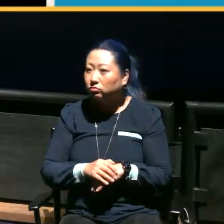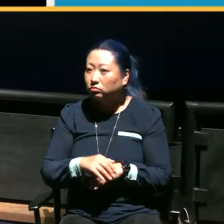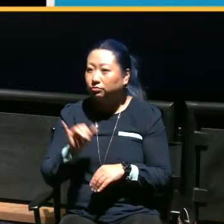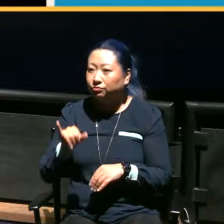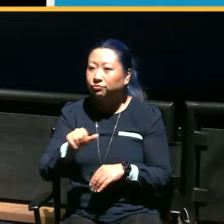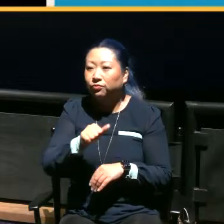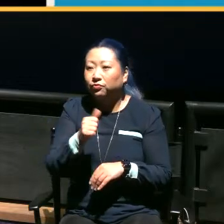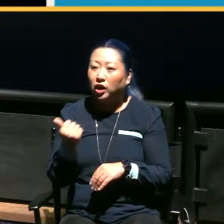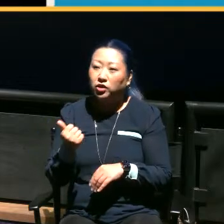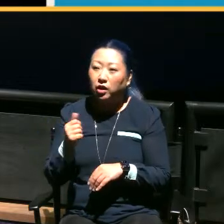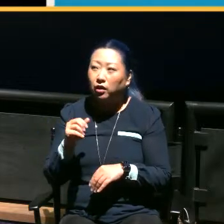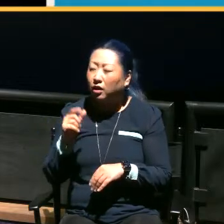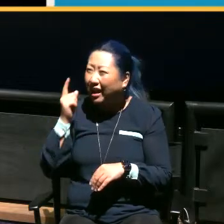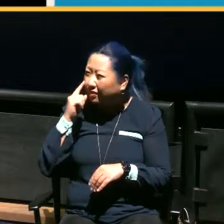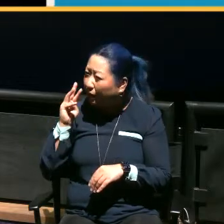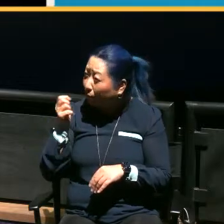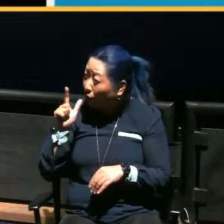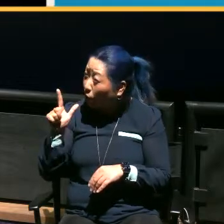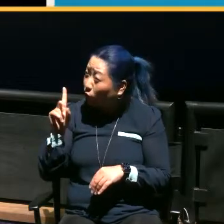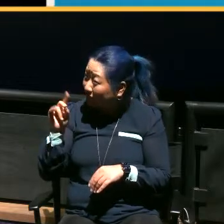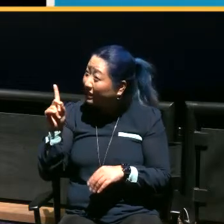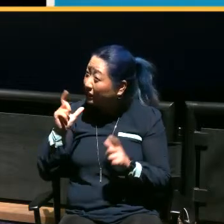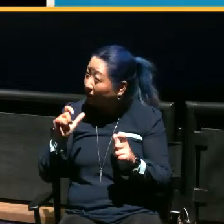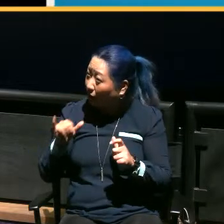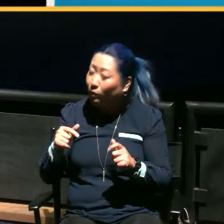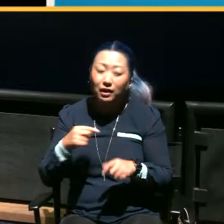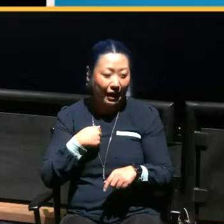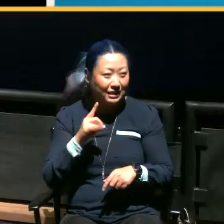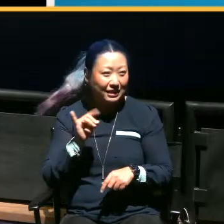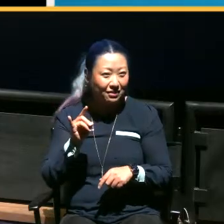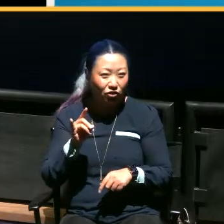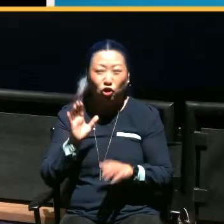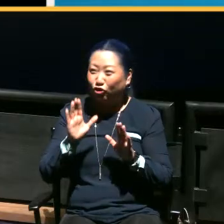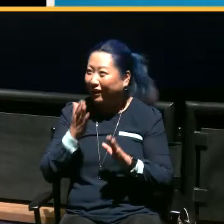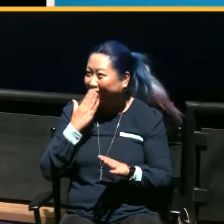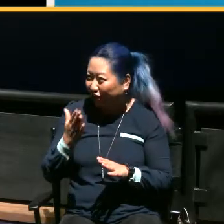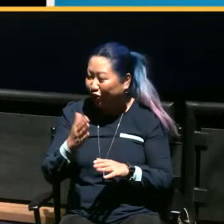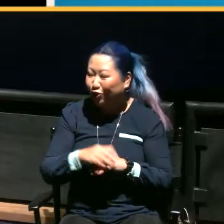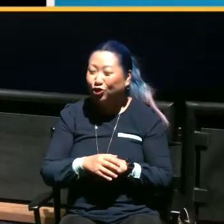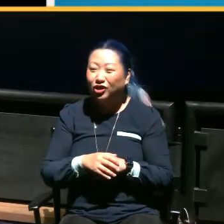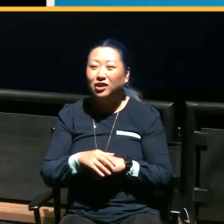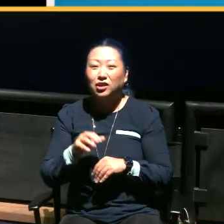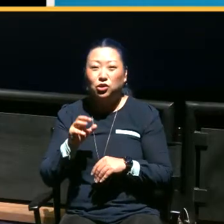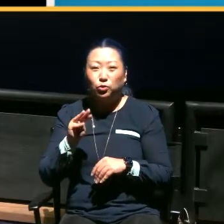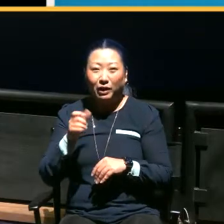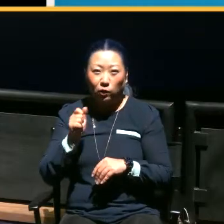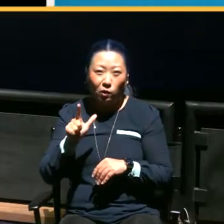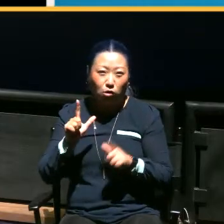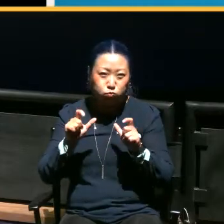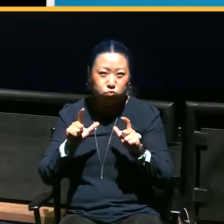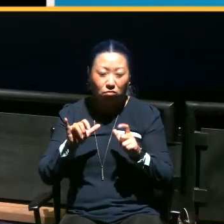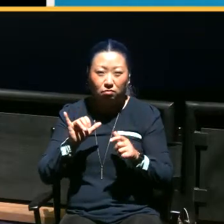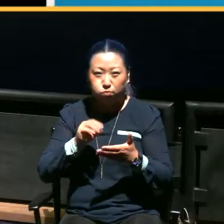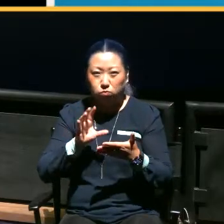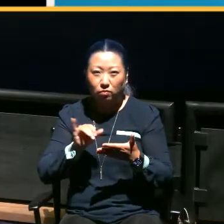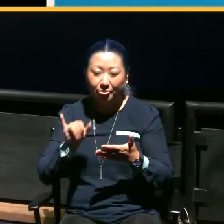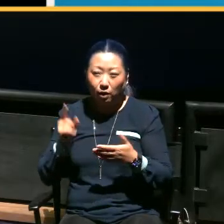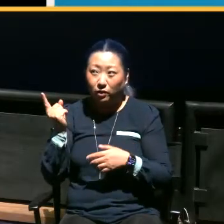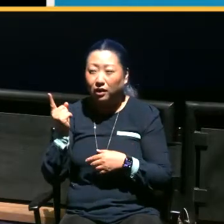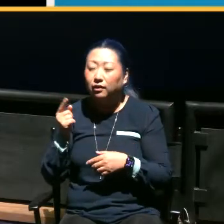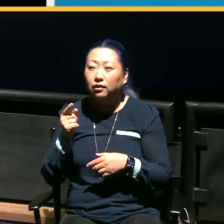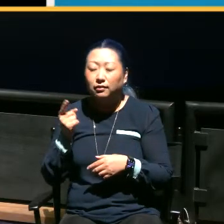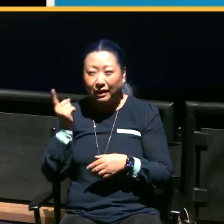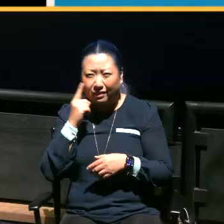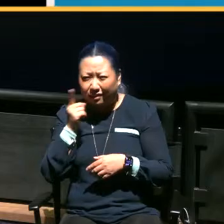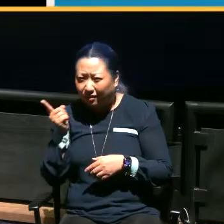this is another, Michael, I think you took this one. I did. Great, thank you. So Michael Solari took this one. This was, I think